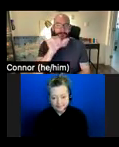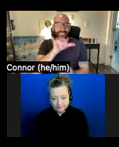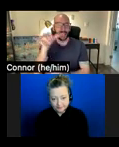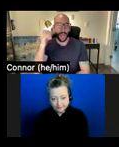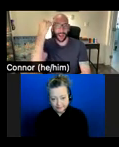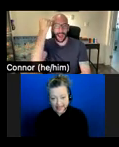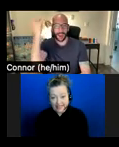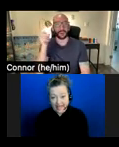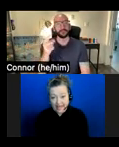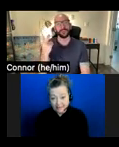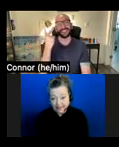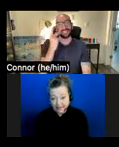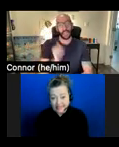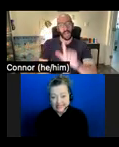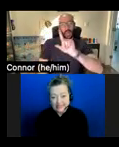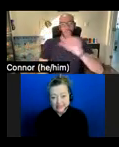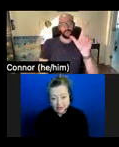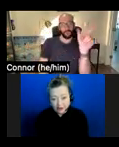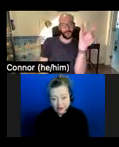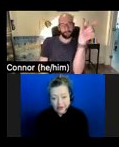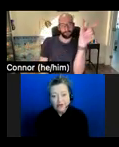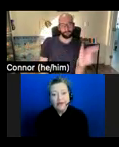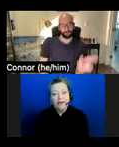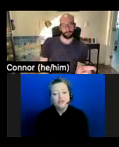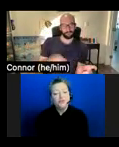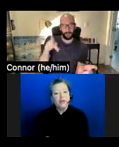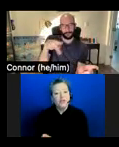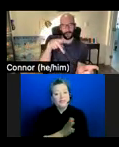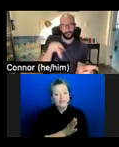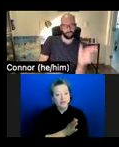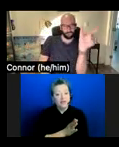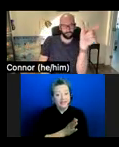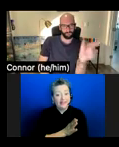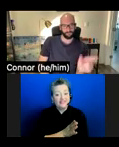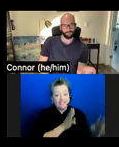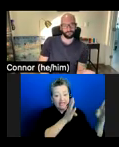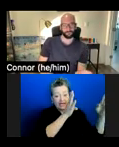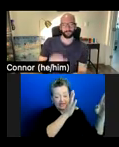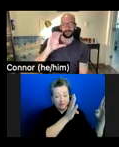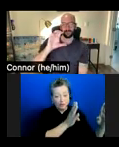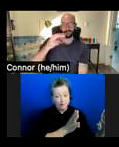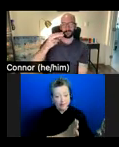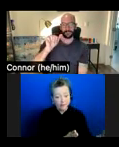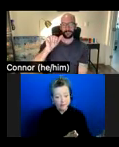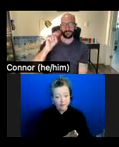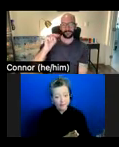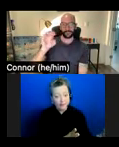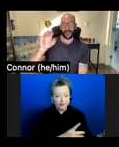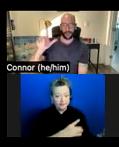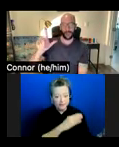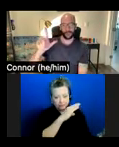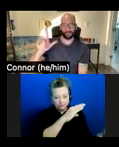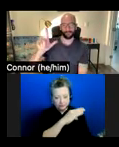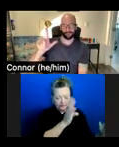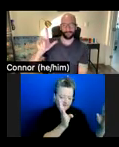it. And that nameplate is similar to what you see on the left-hand side in the purple menu